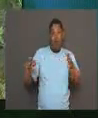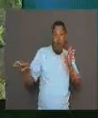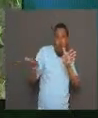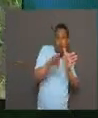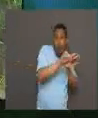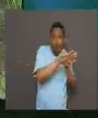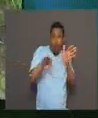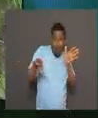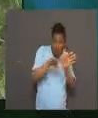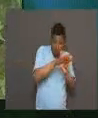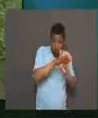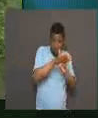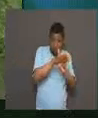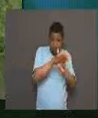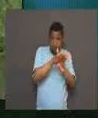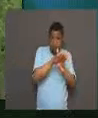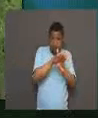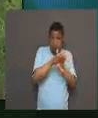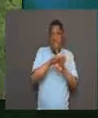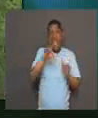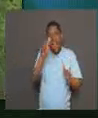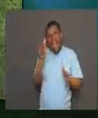of monsoon Asia.